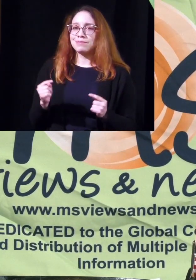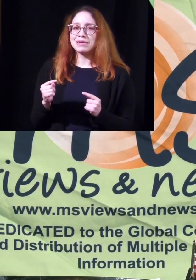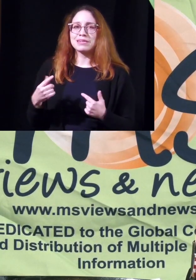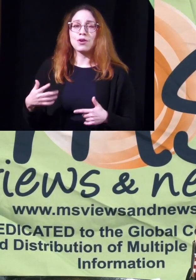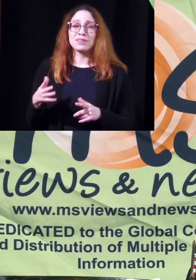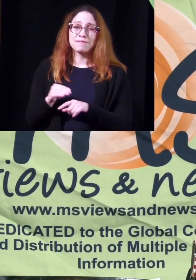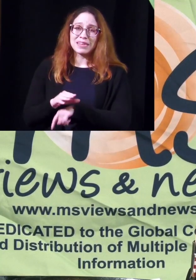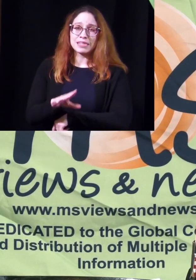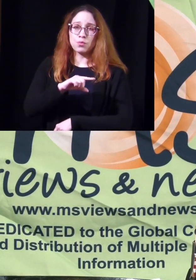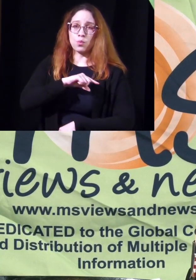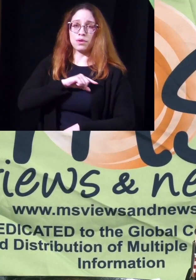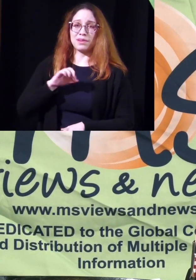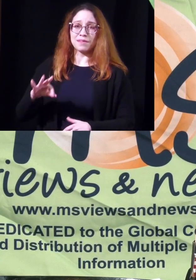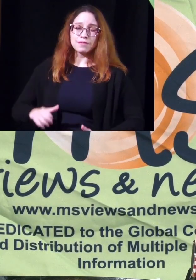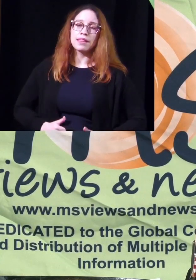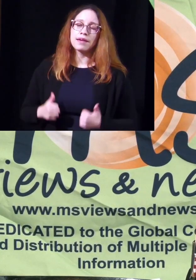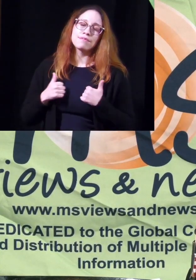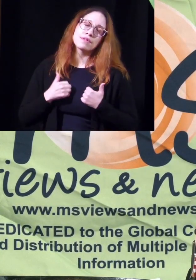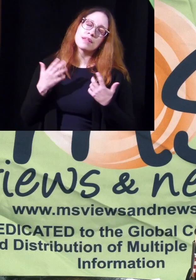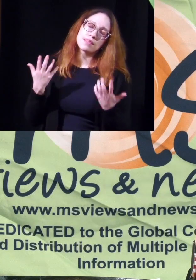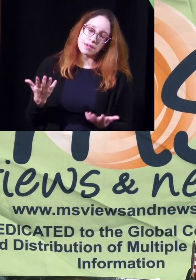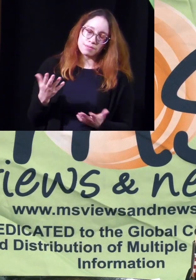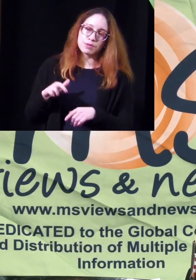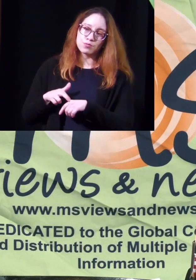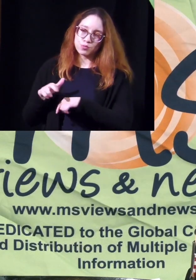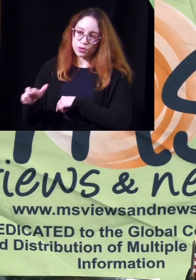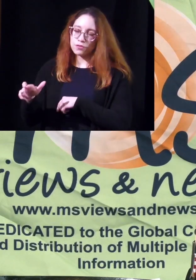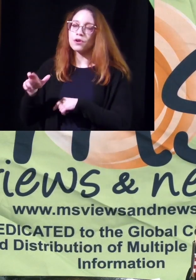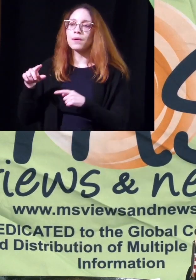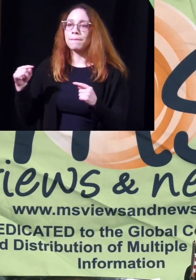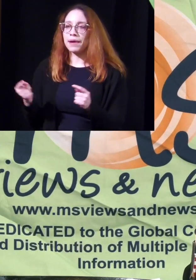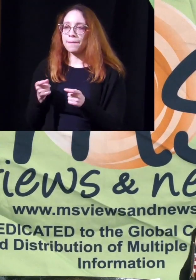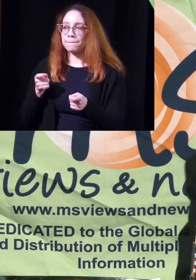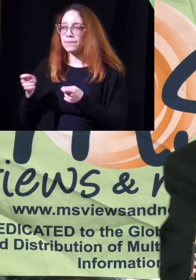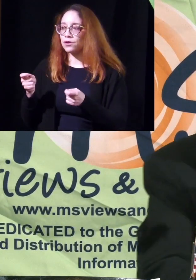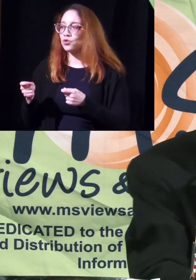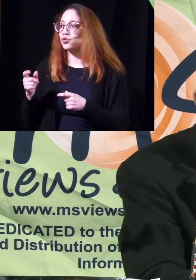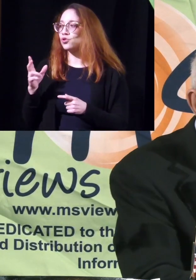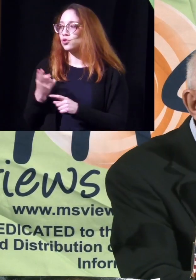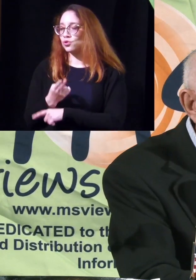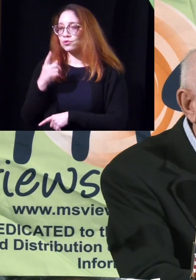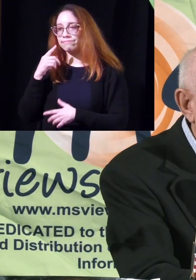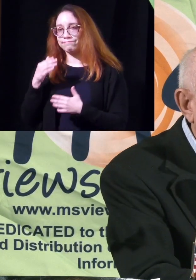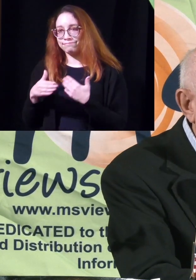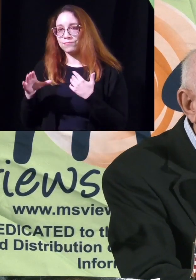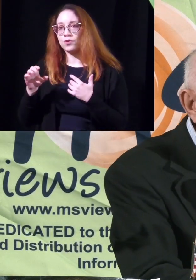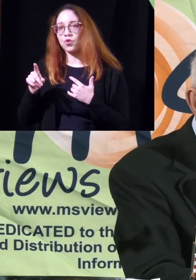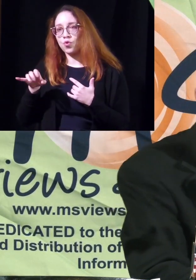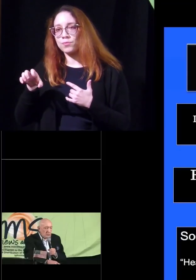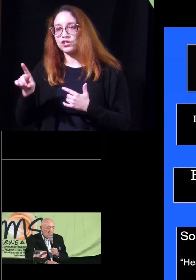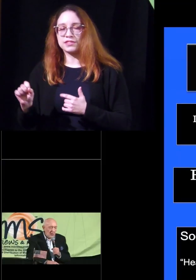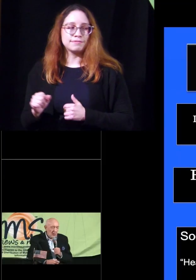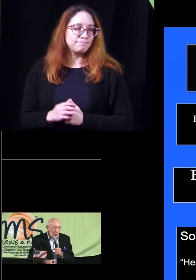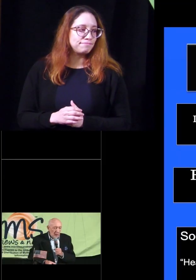quality of their life. Then we might refer them for pain management and consider the use of opioids.